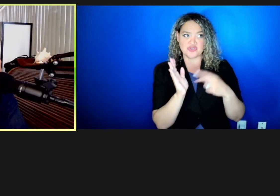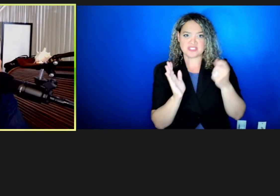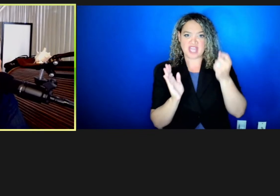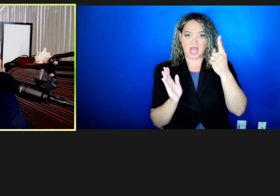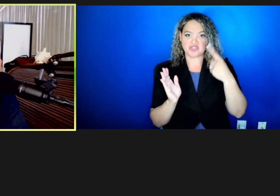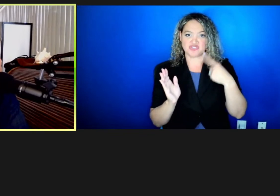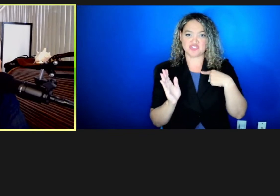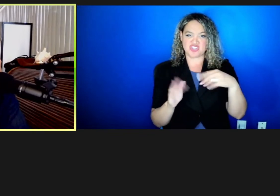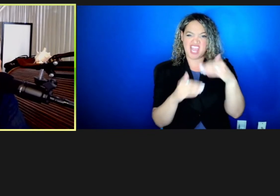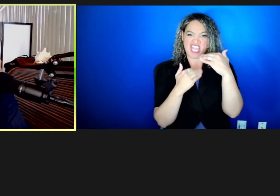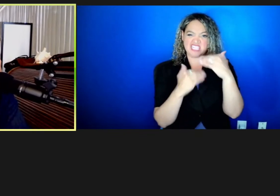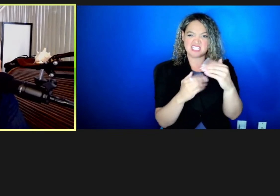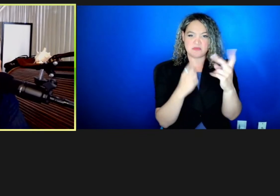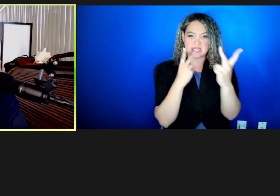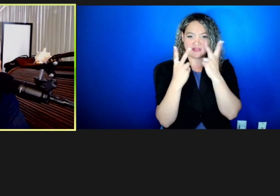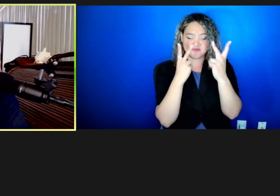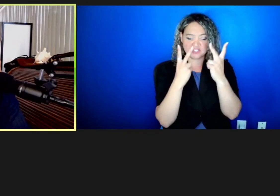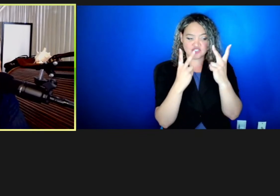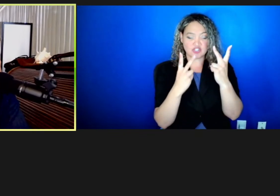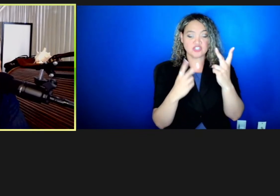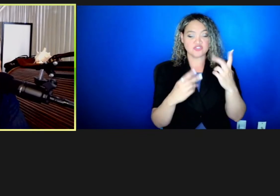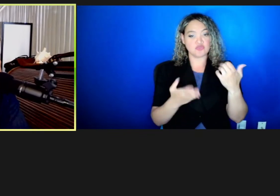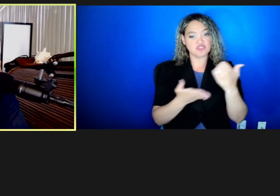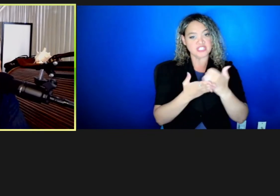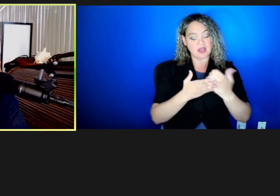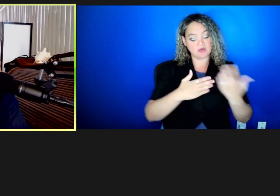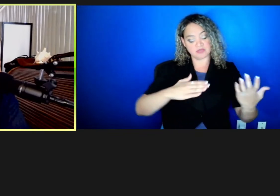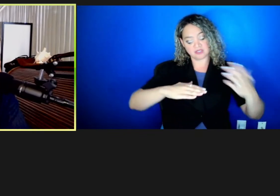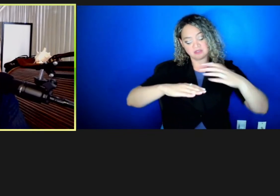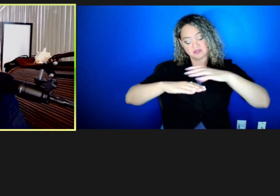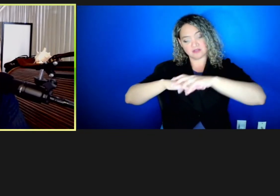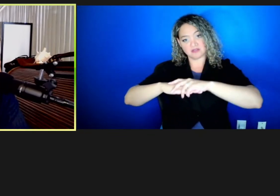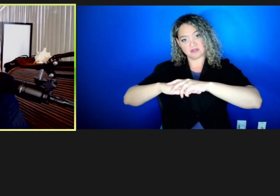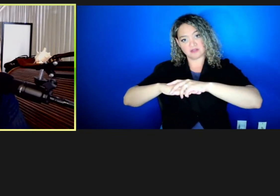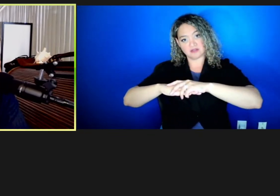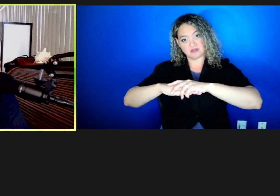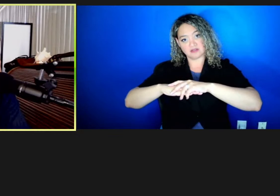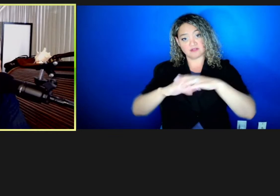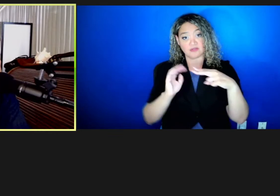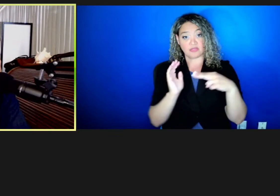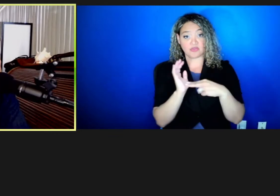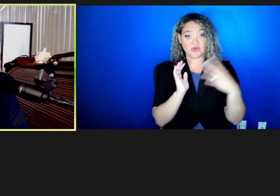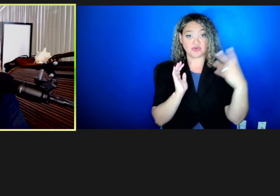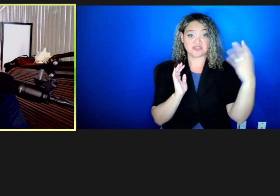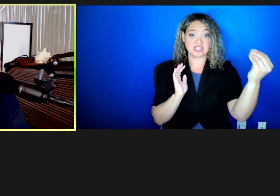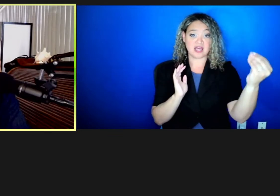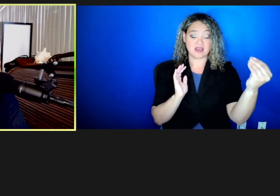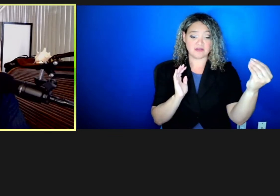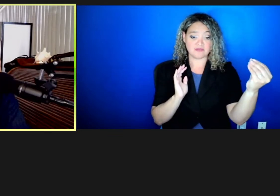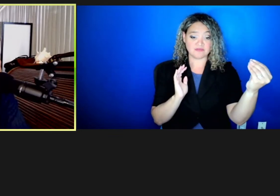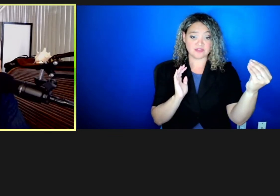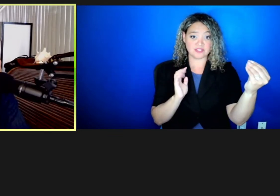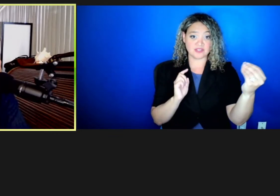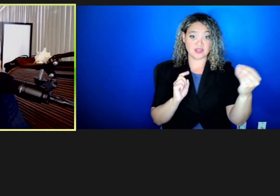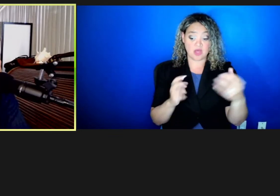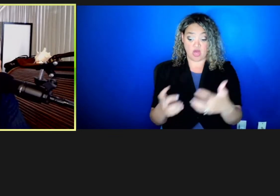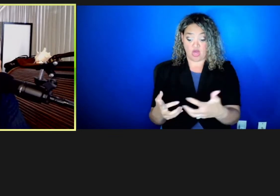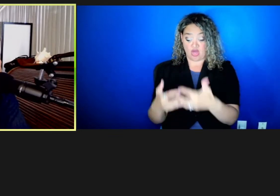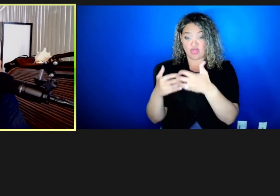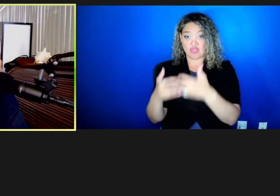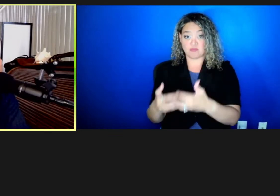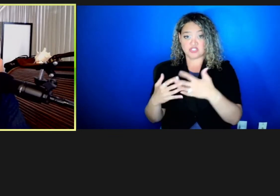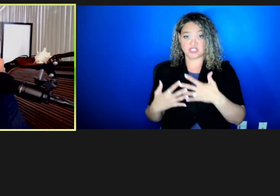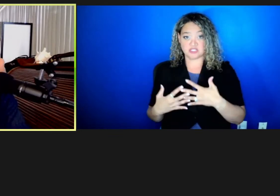put my hand on Jean's. Then she left the room. A steady sound of the ventilator